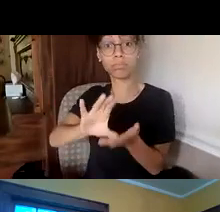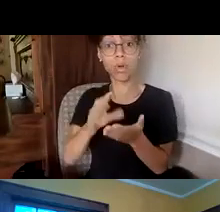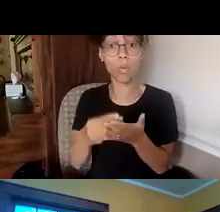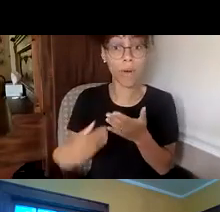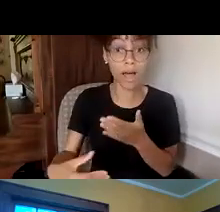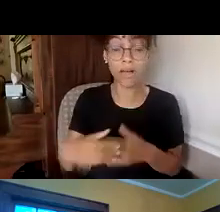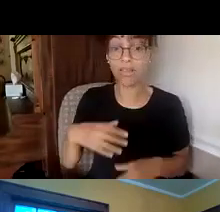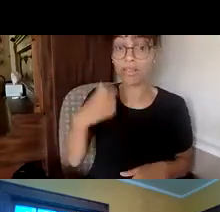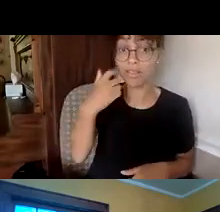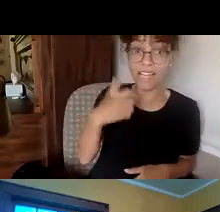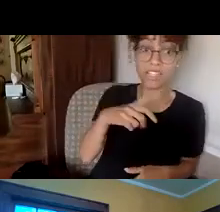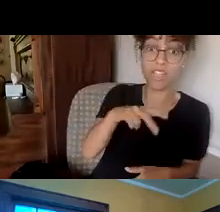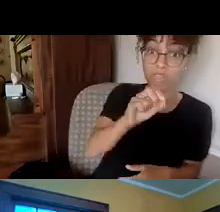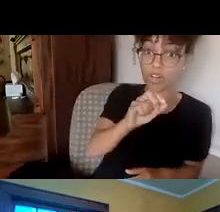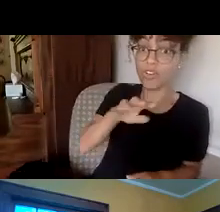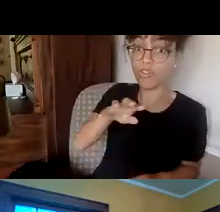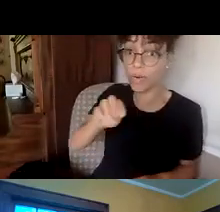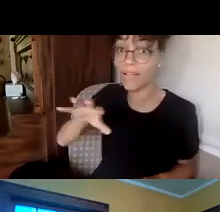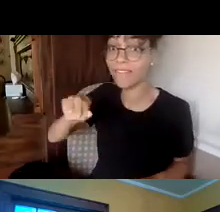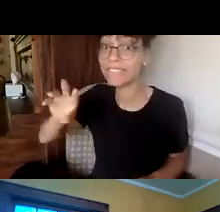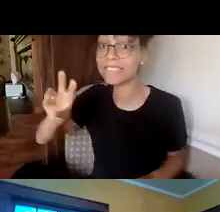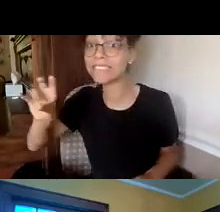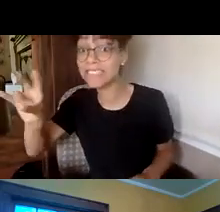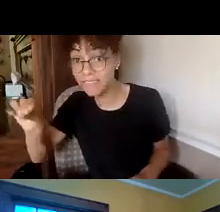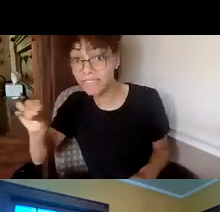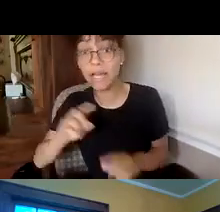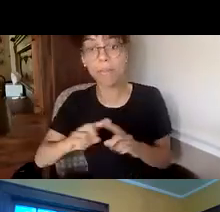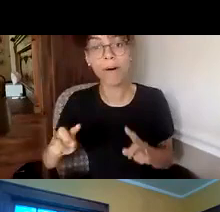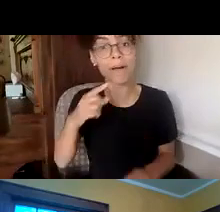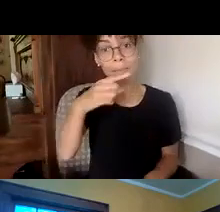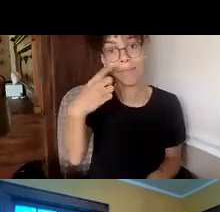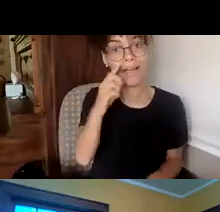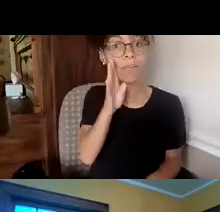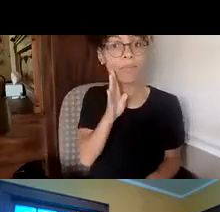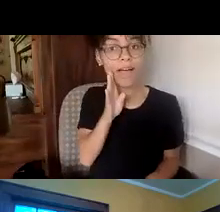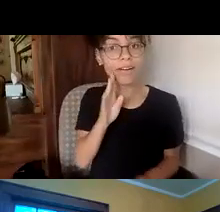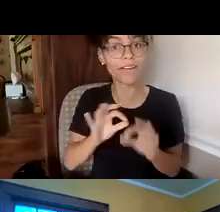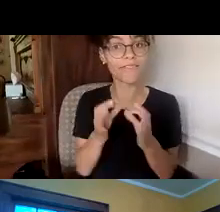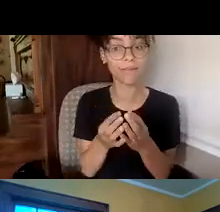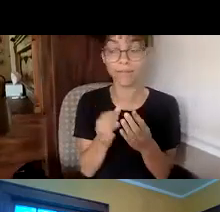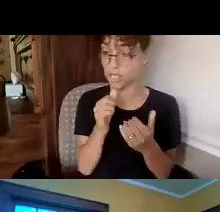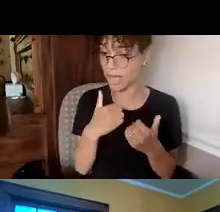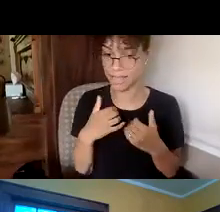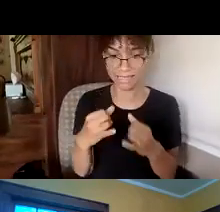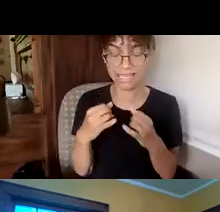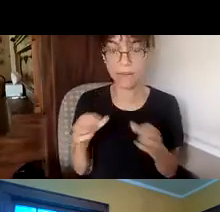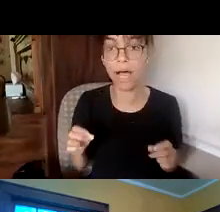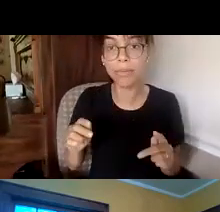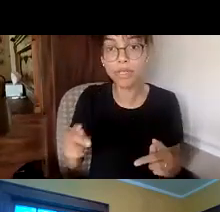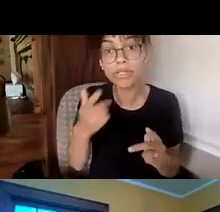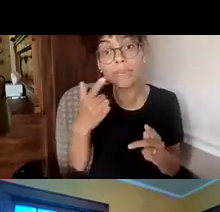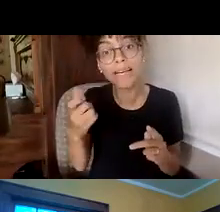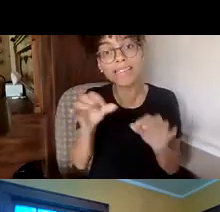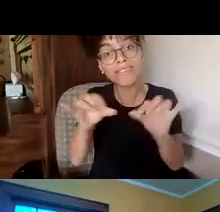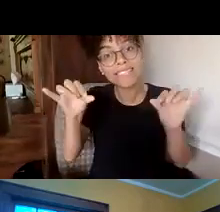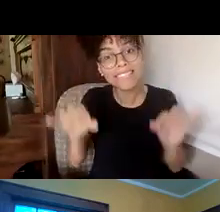60, 70 years through housing, right, Black and brown families have not had that same opportunity because of redlining, because of the systematic